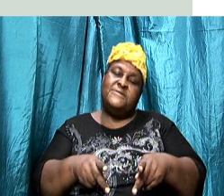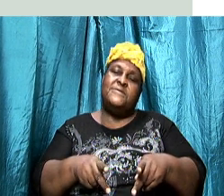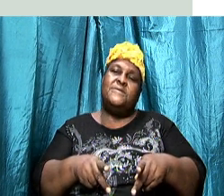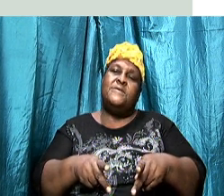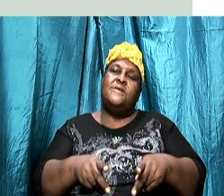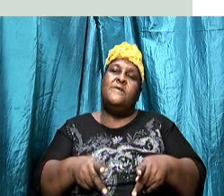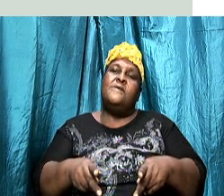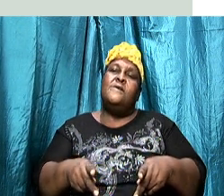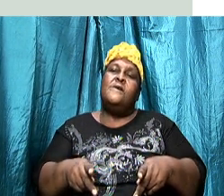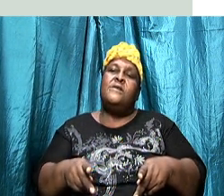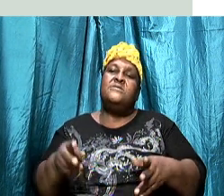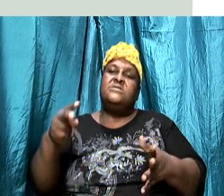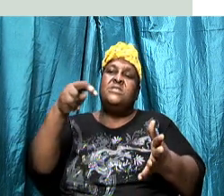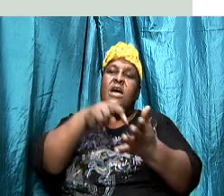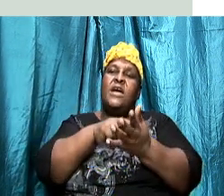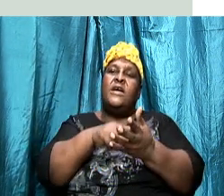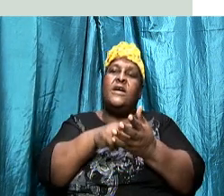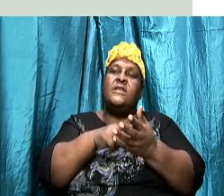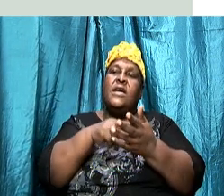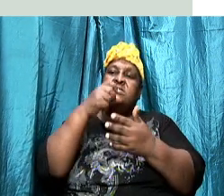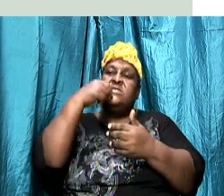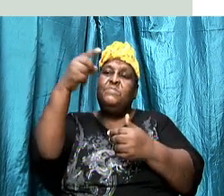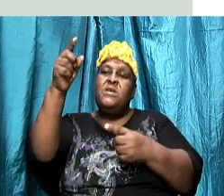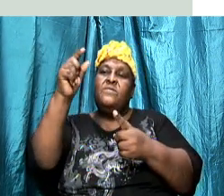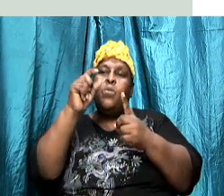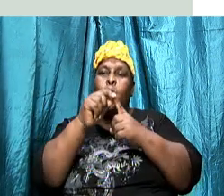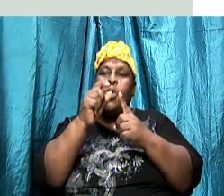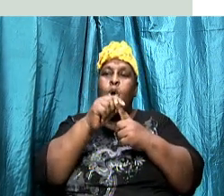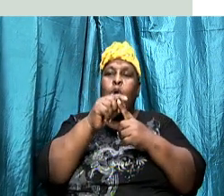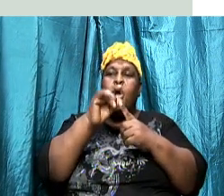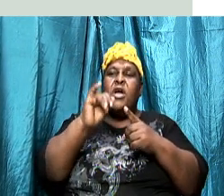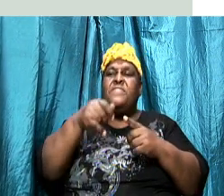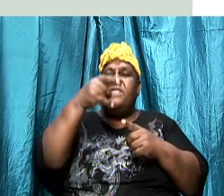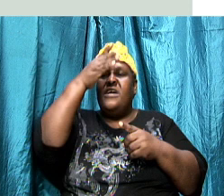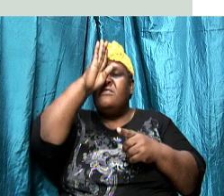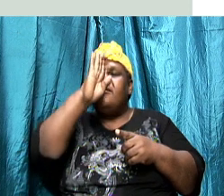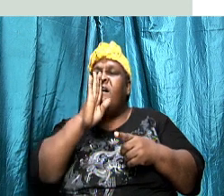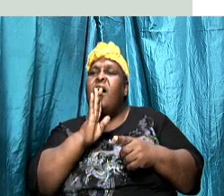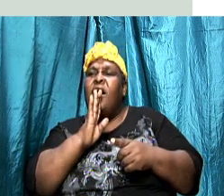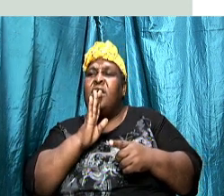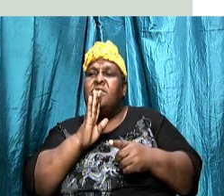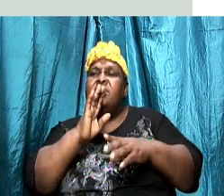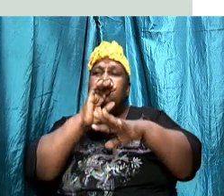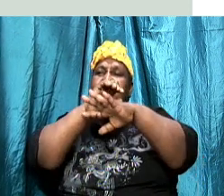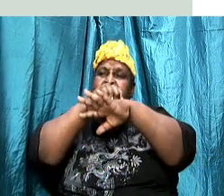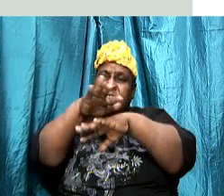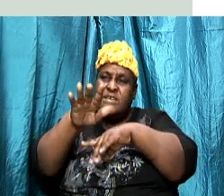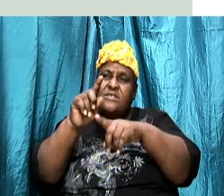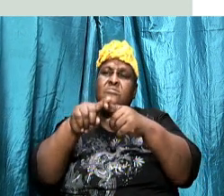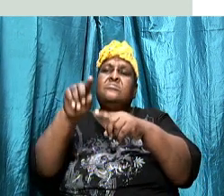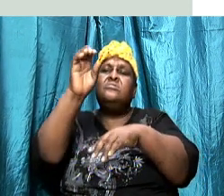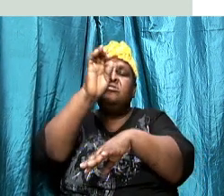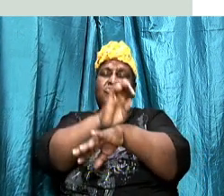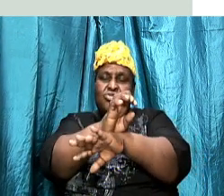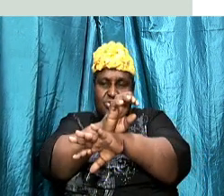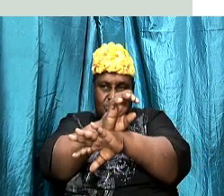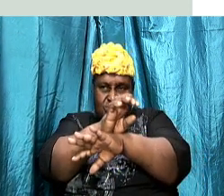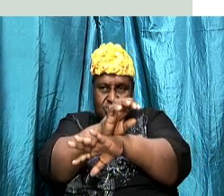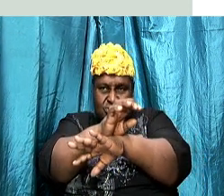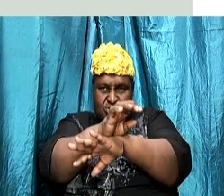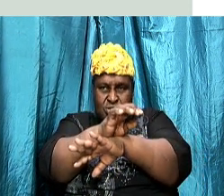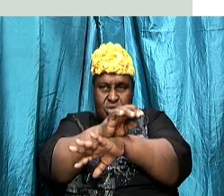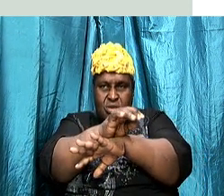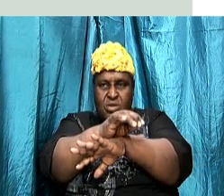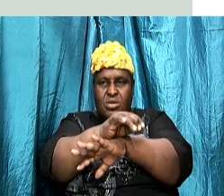get up and deliver the word, but the word is delivered in tongues, and so the church does not